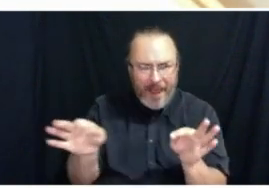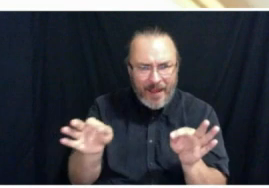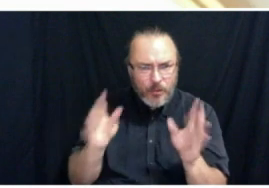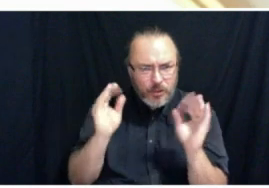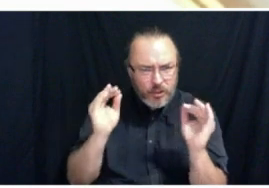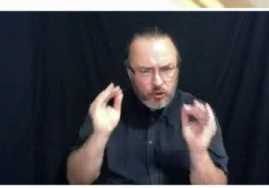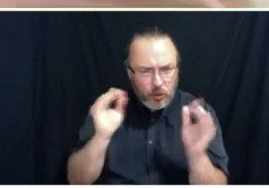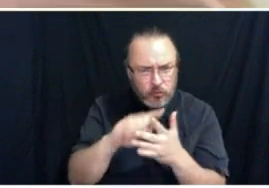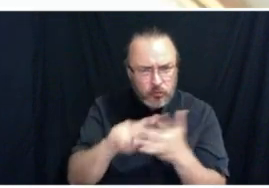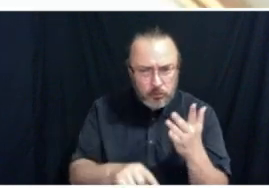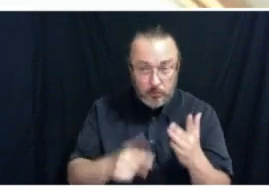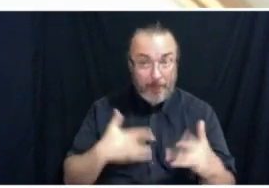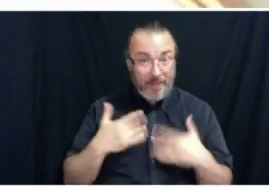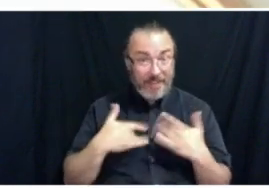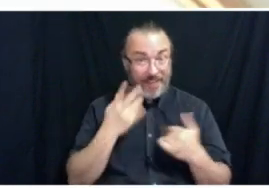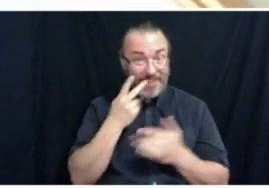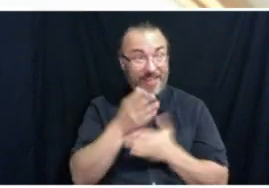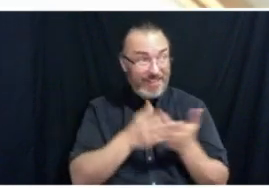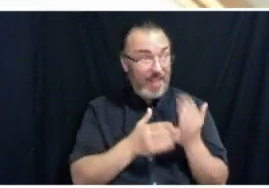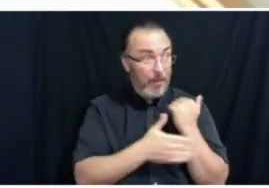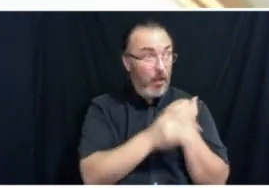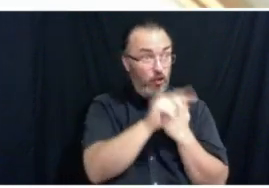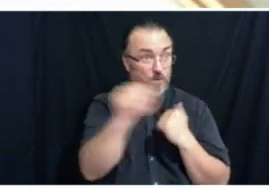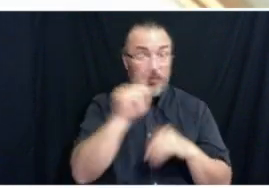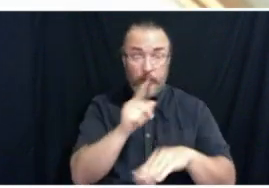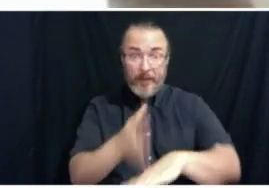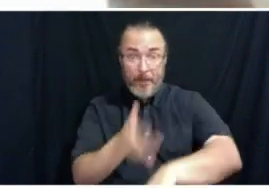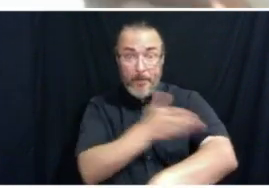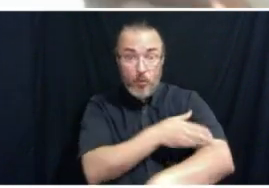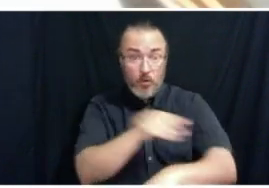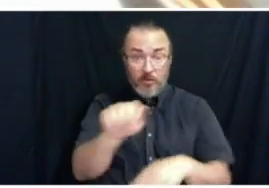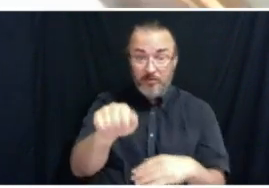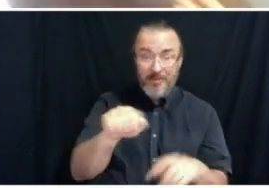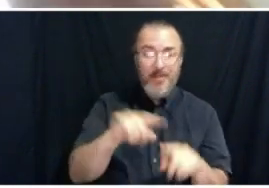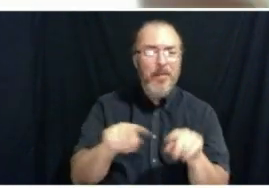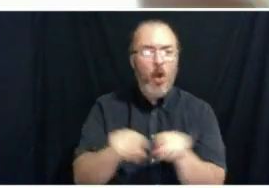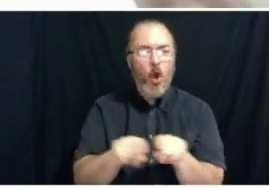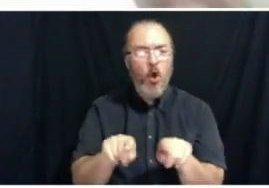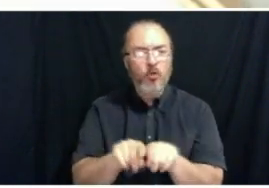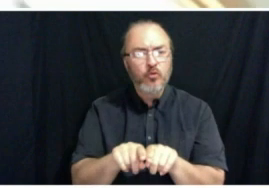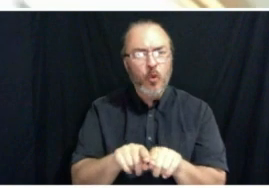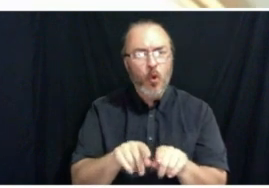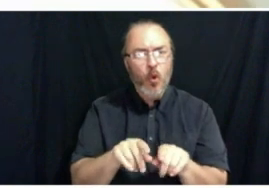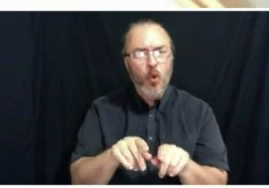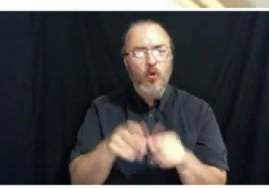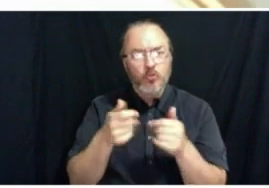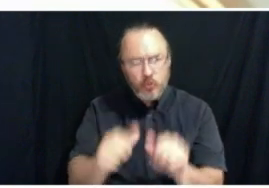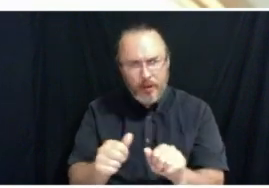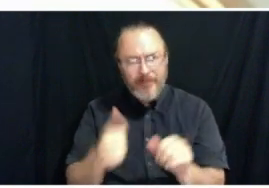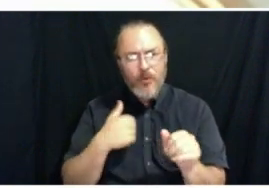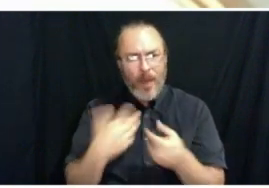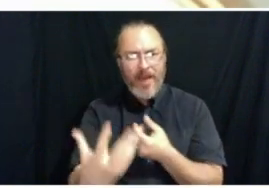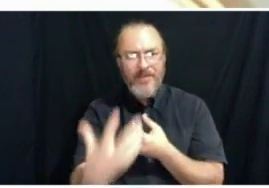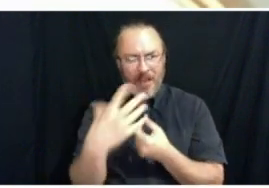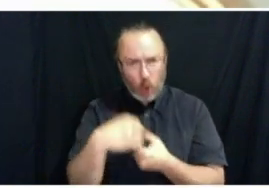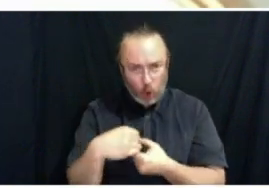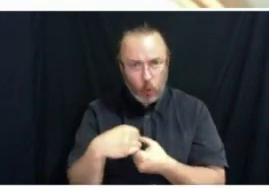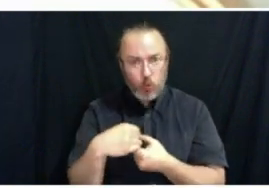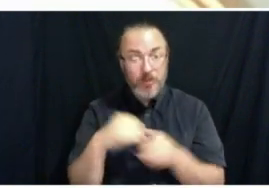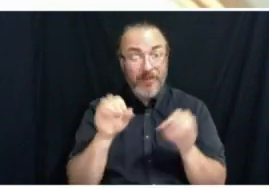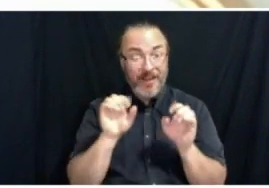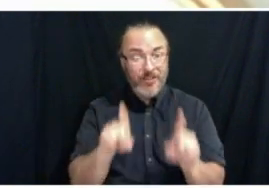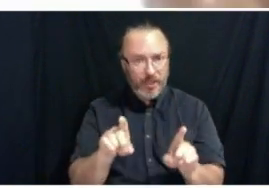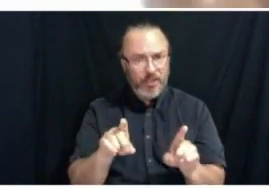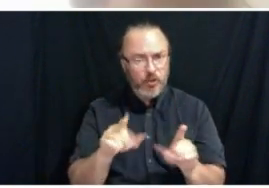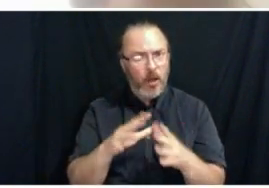some countries making real advances in that area. Obviously, pursuing inclusive education broadly has real political implications,